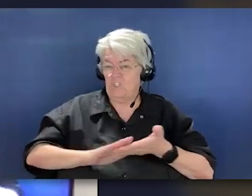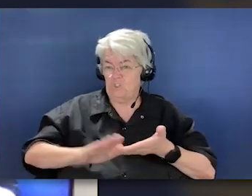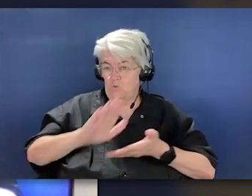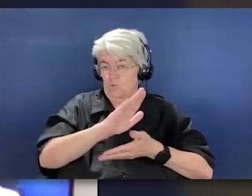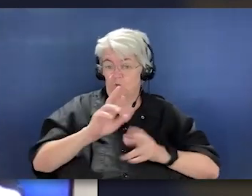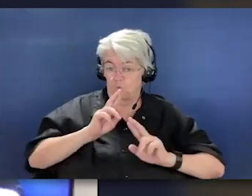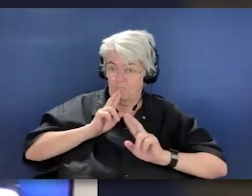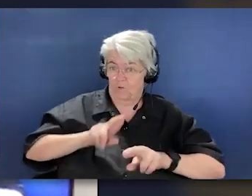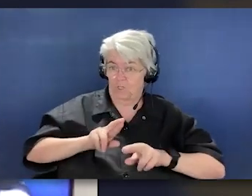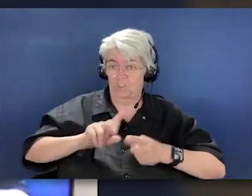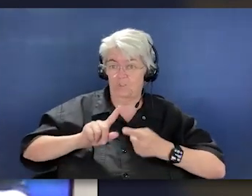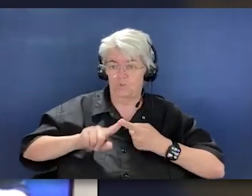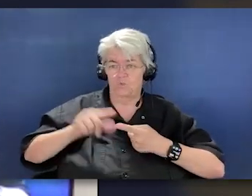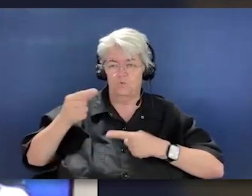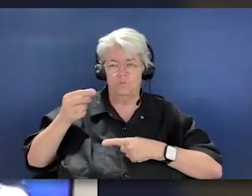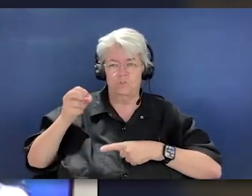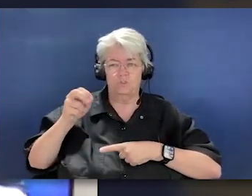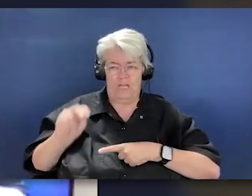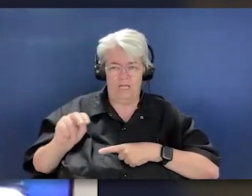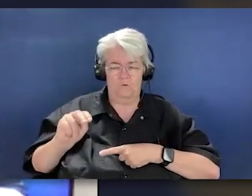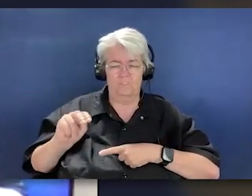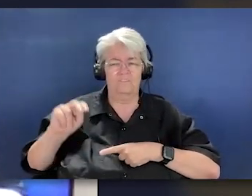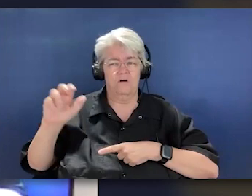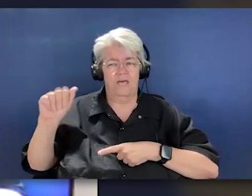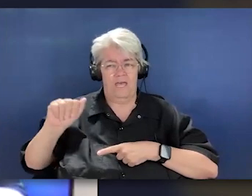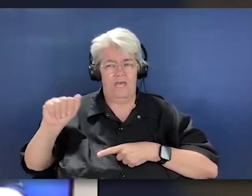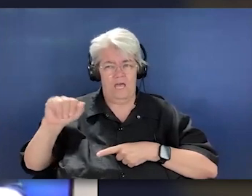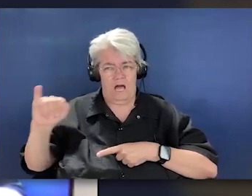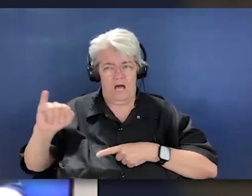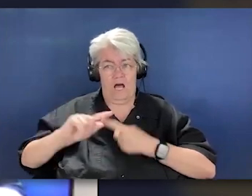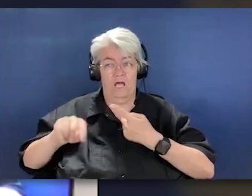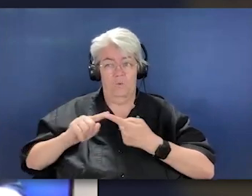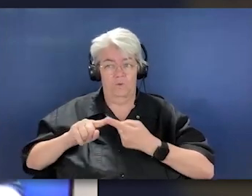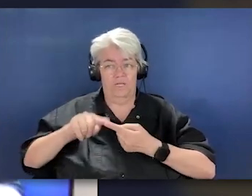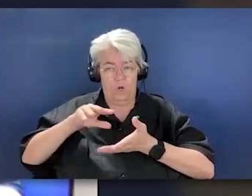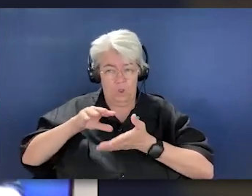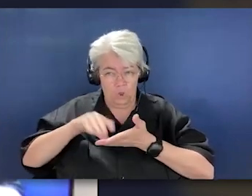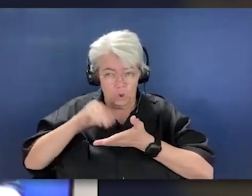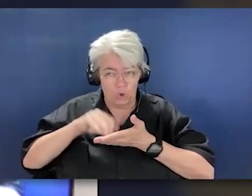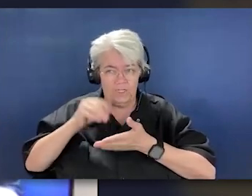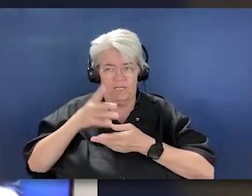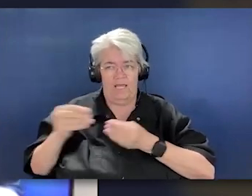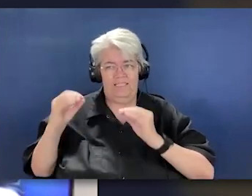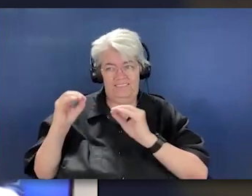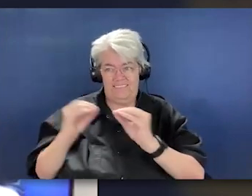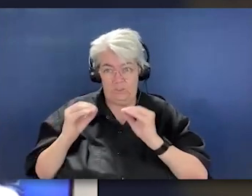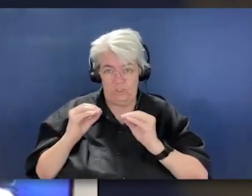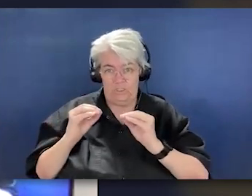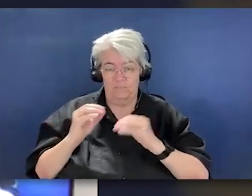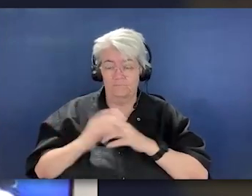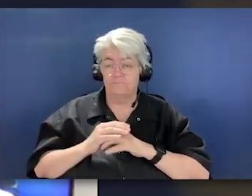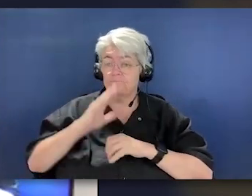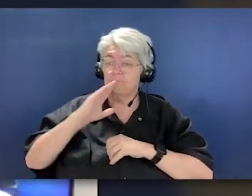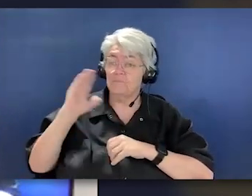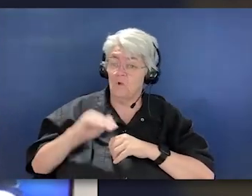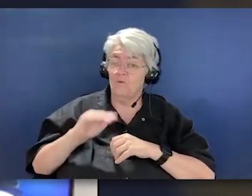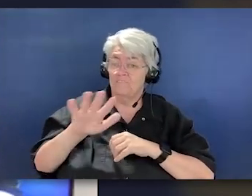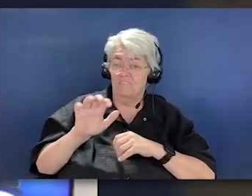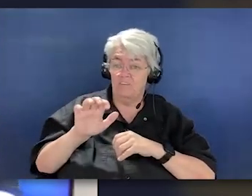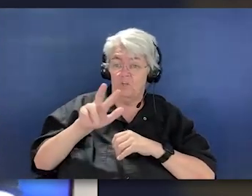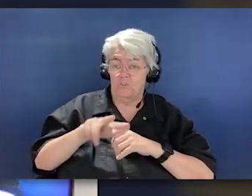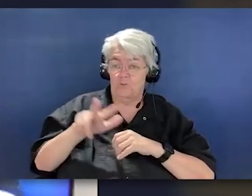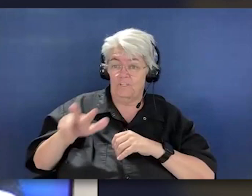Generative Artificial Intelligence in Learning and Teaching. It has been 533